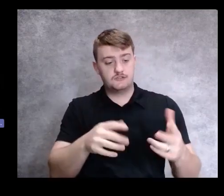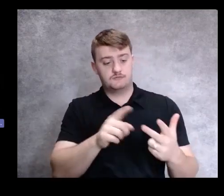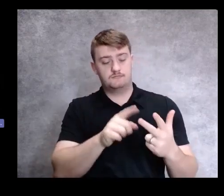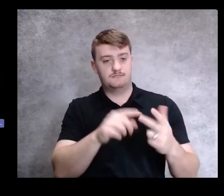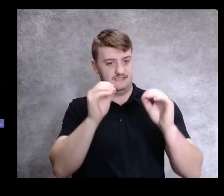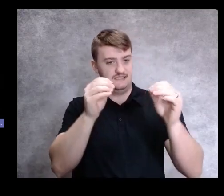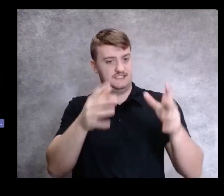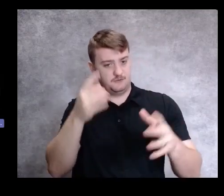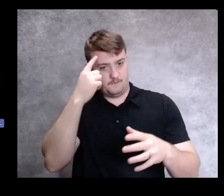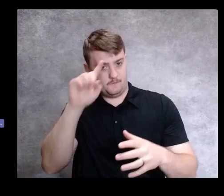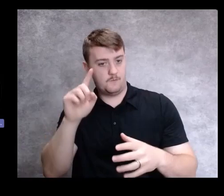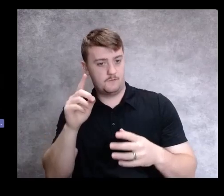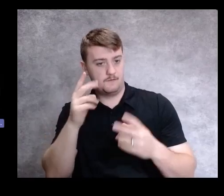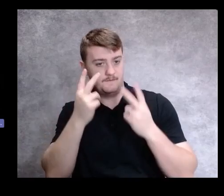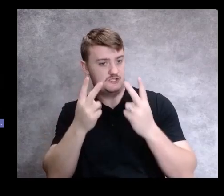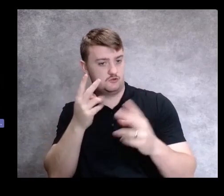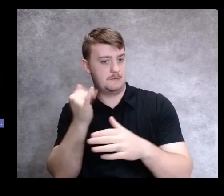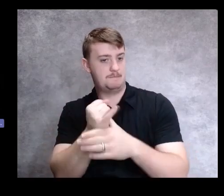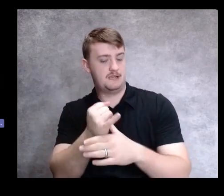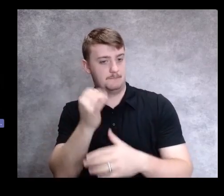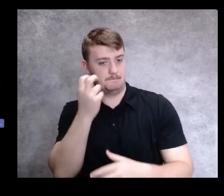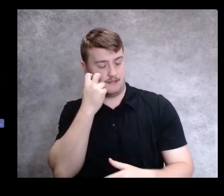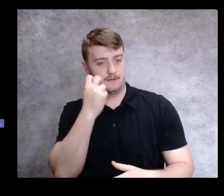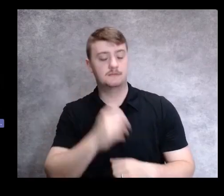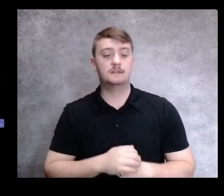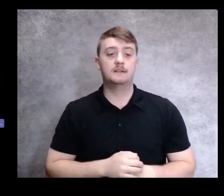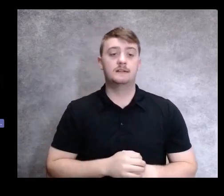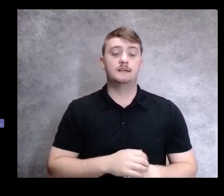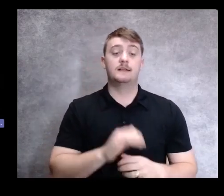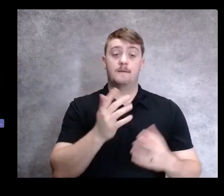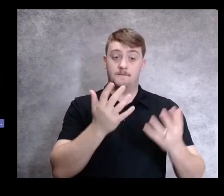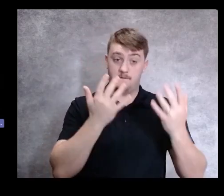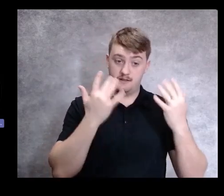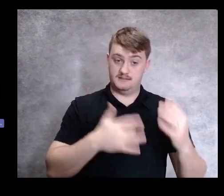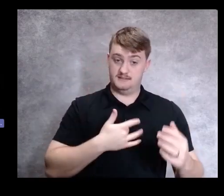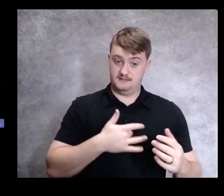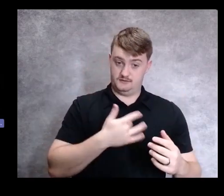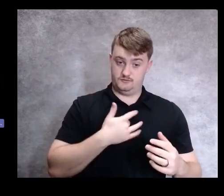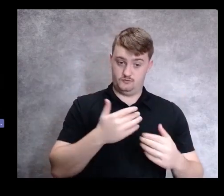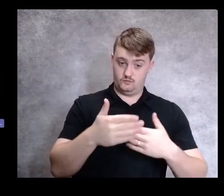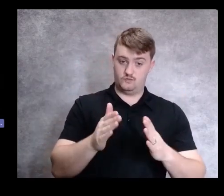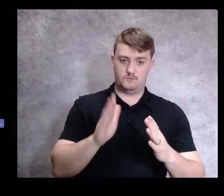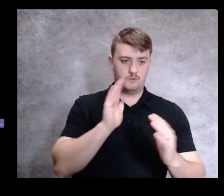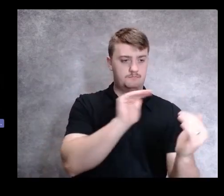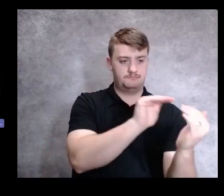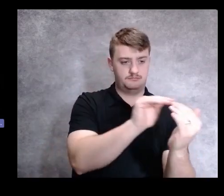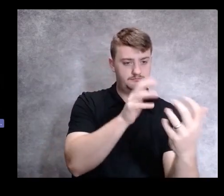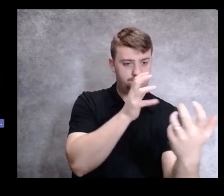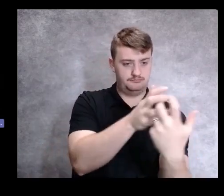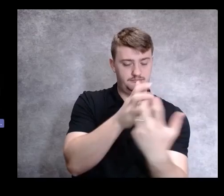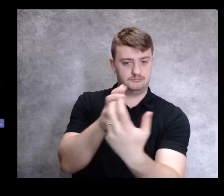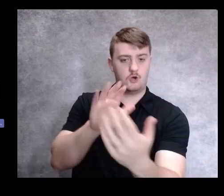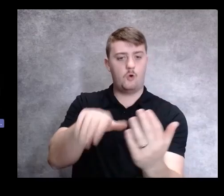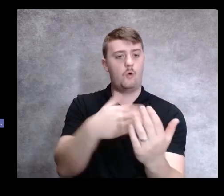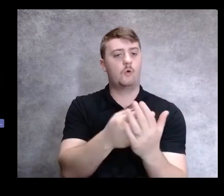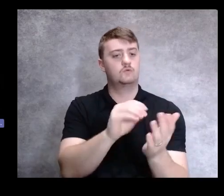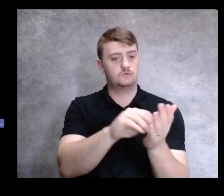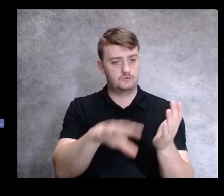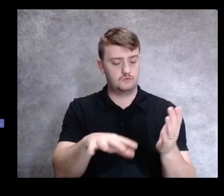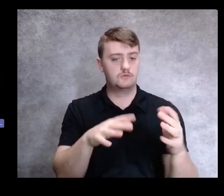of the visually impaired. Creating a sensory-friendly classroom involves meeting the sensory needs of all students